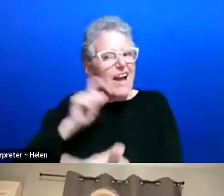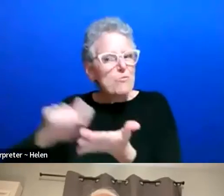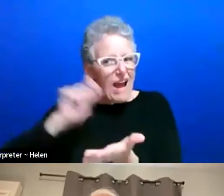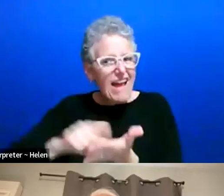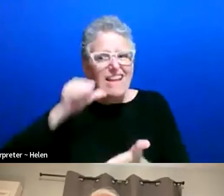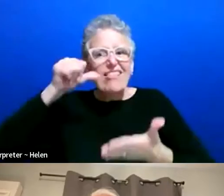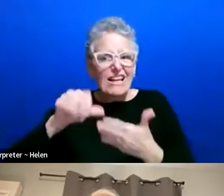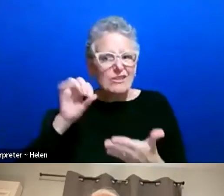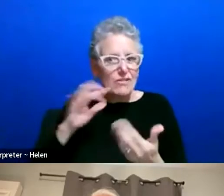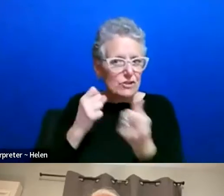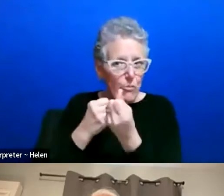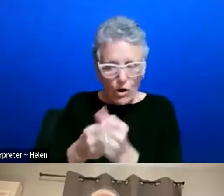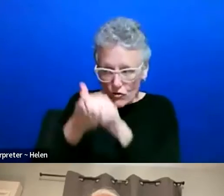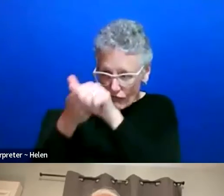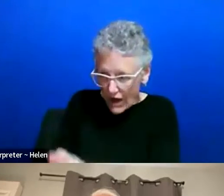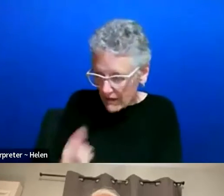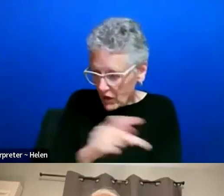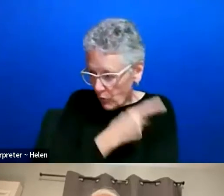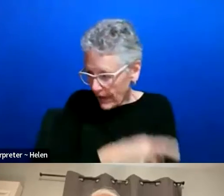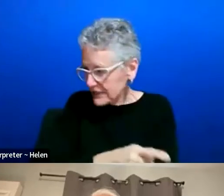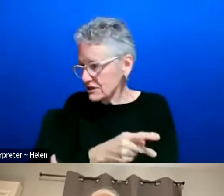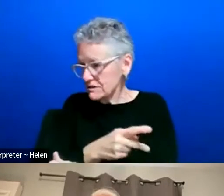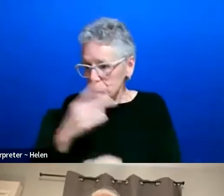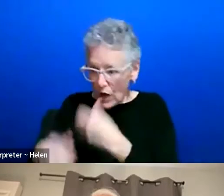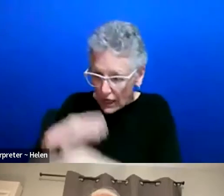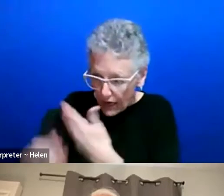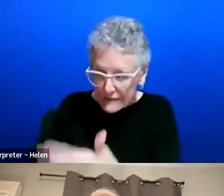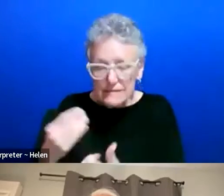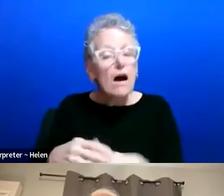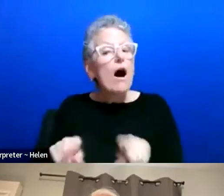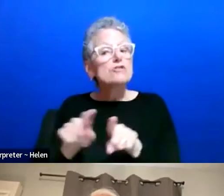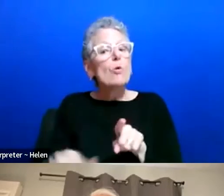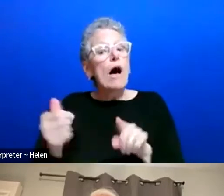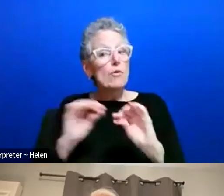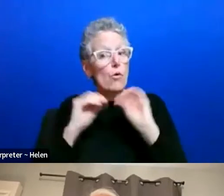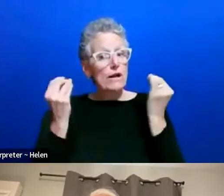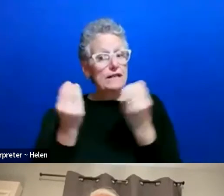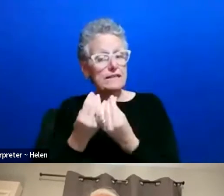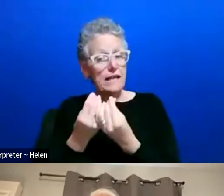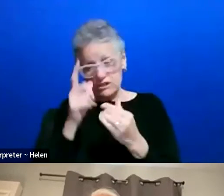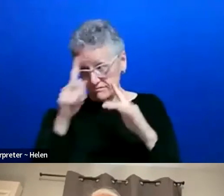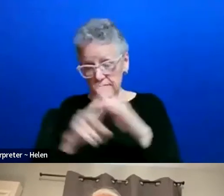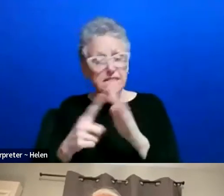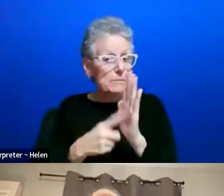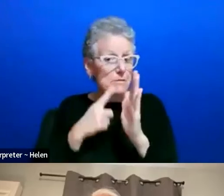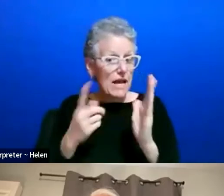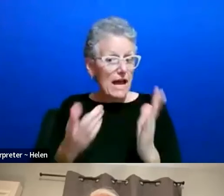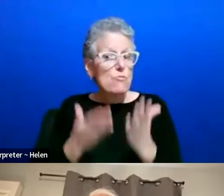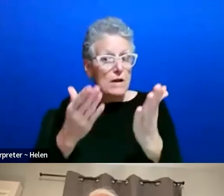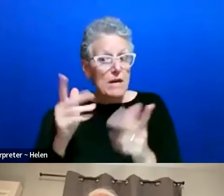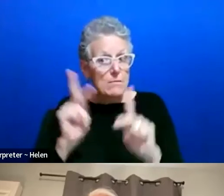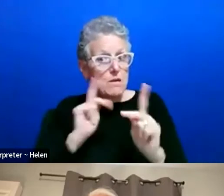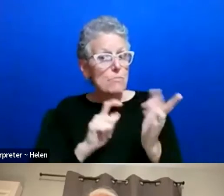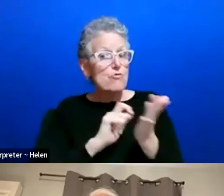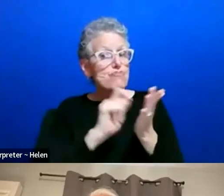patients' progress in terms of attending. And then also another organization that I sometimes recommend people write to is the High